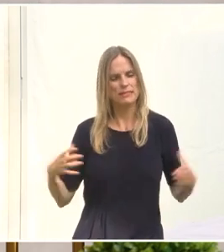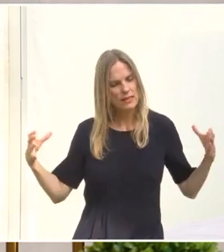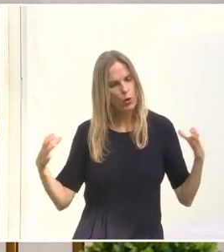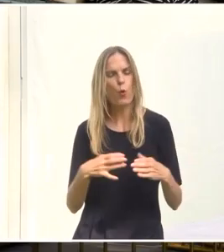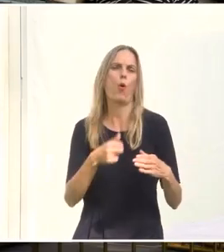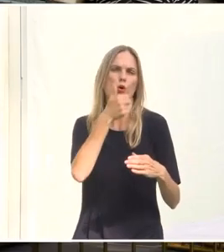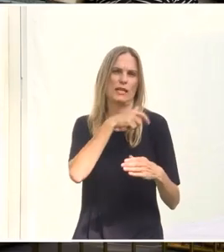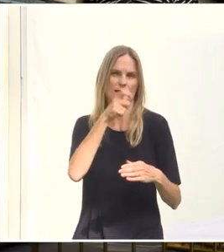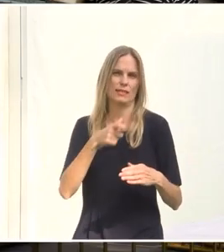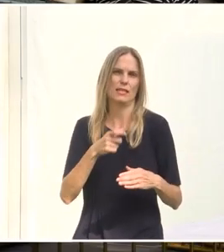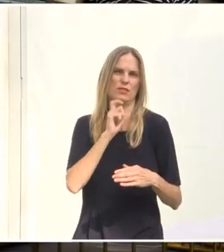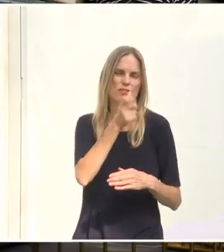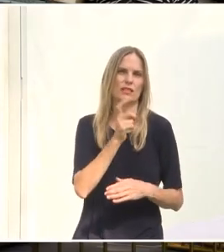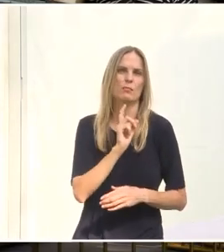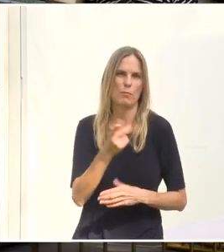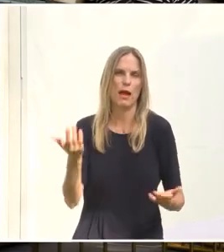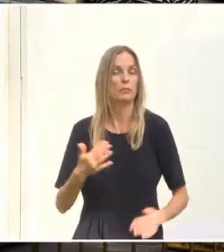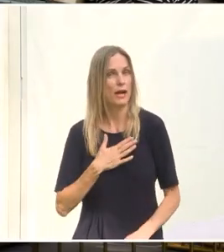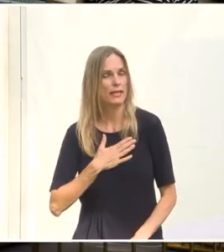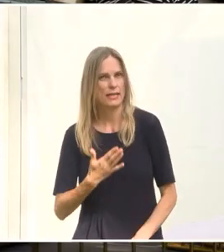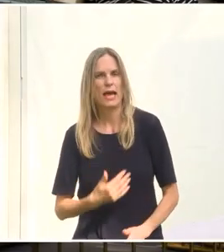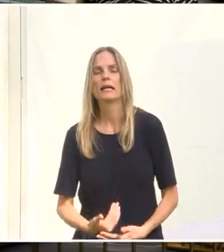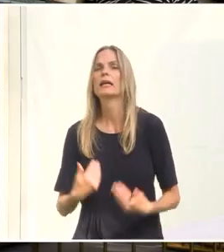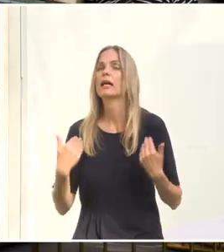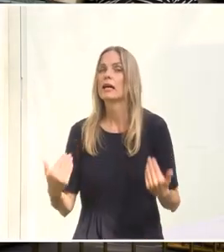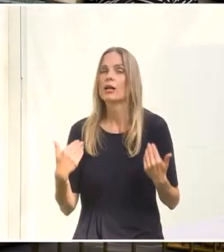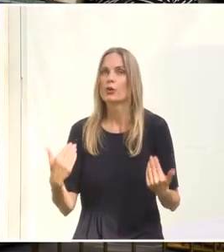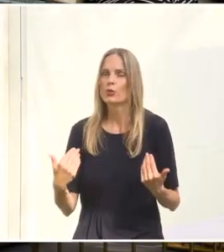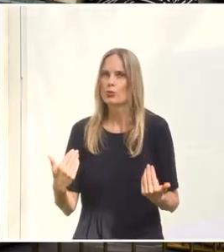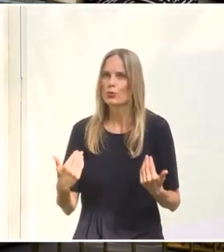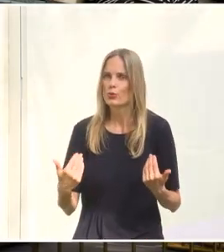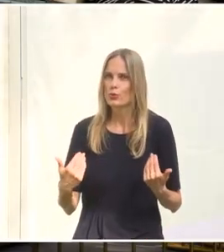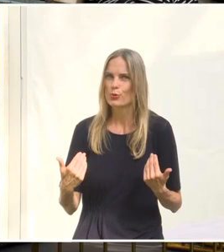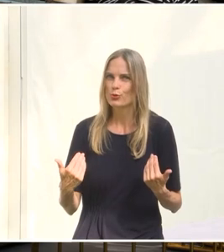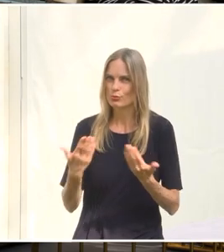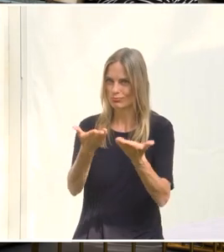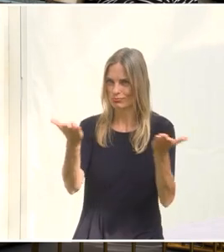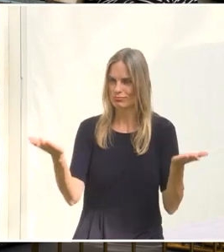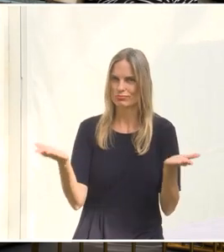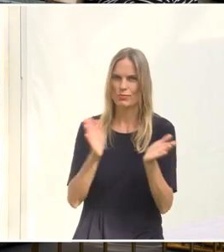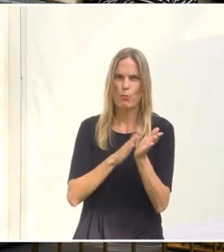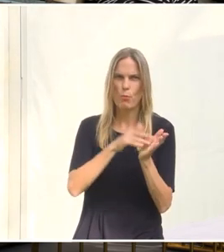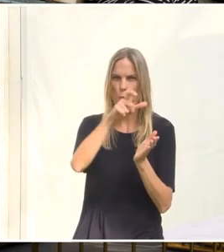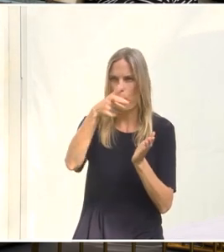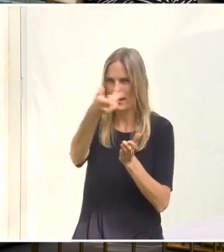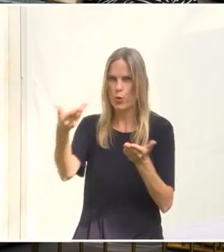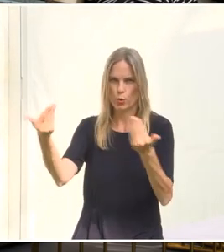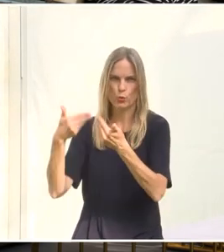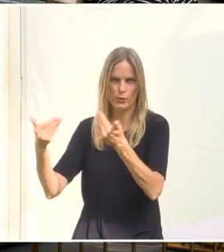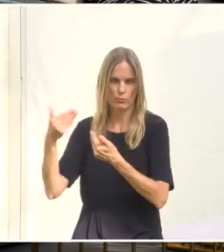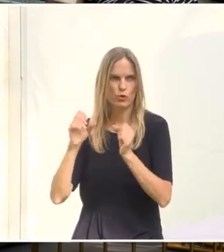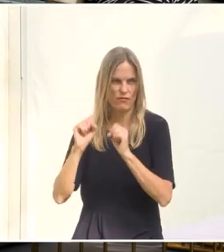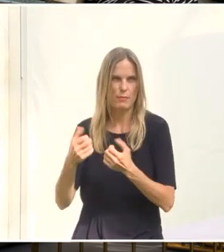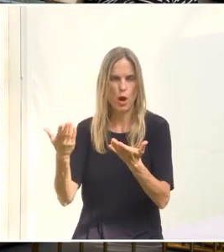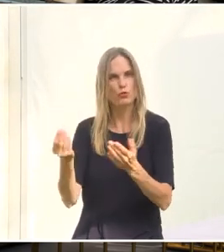question. Thank you so much. And now I would like to open the floor also for questions from the audience or